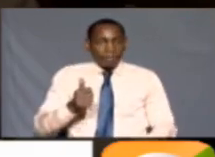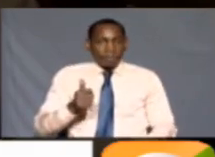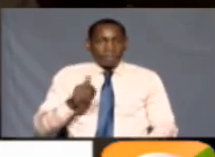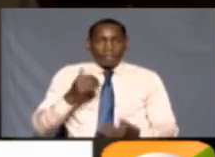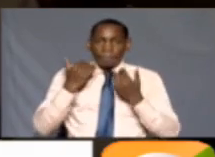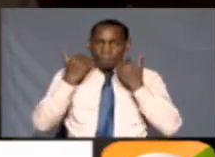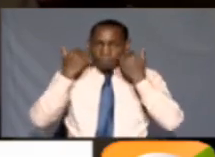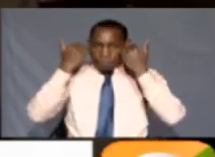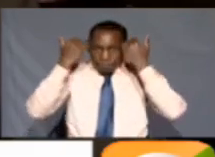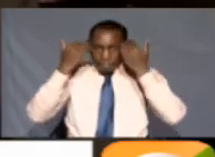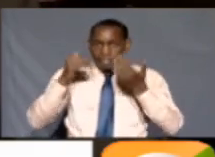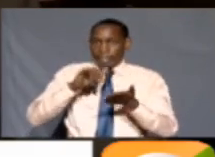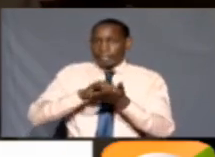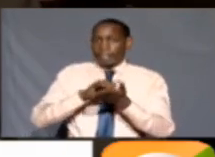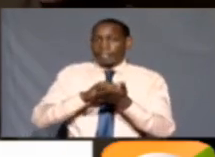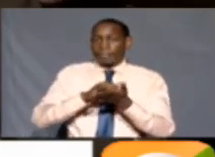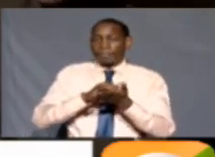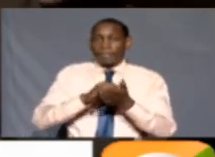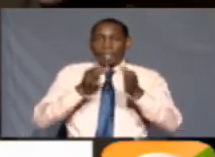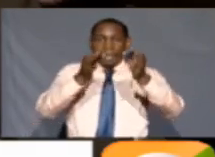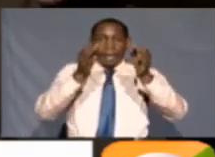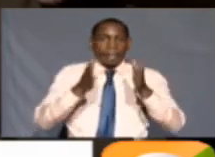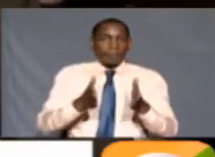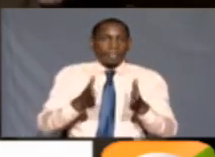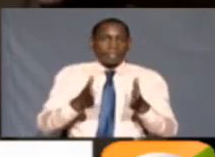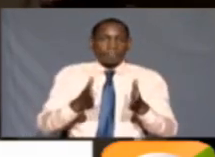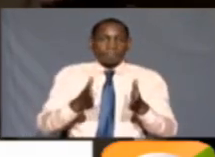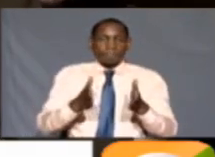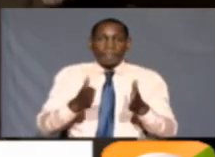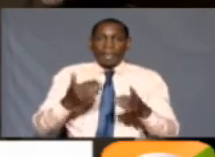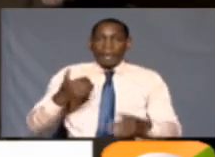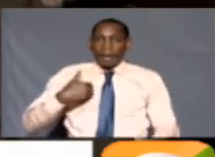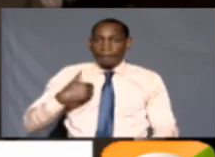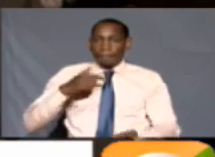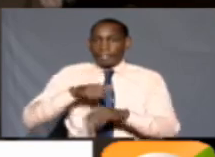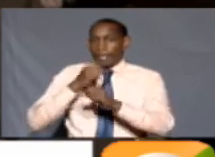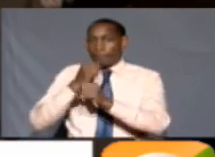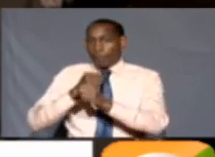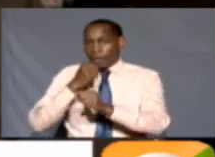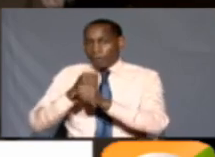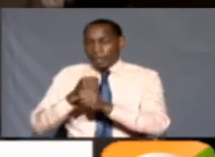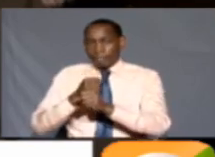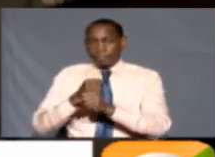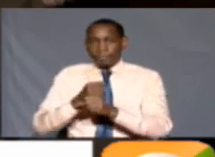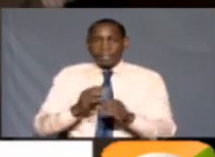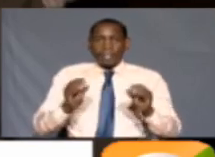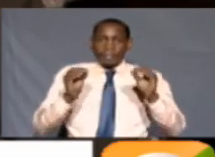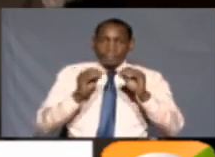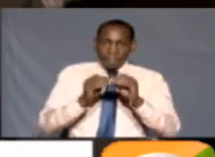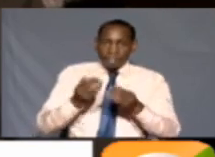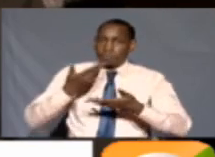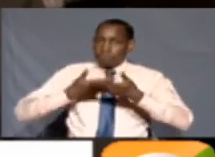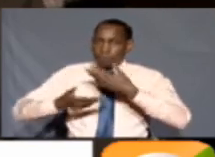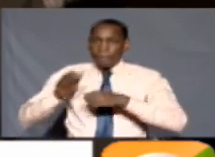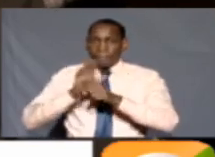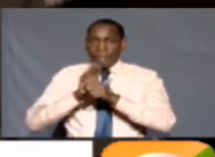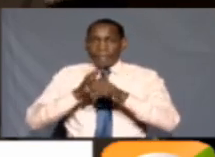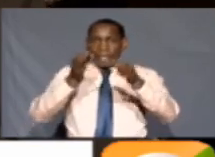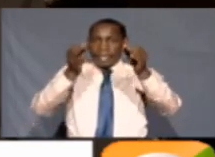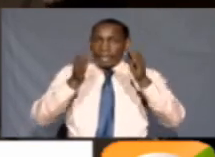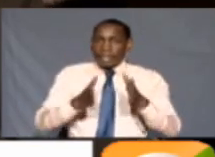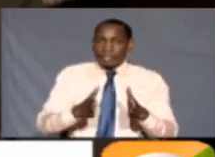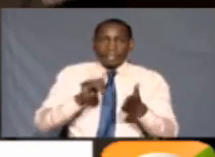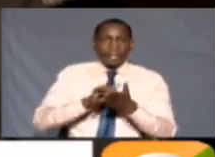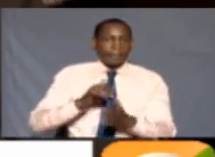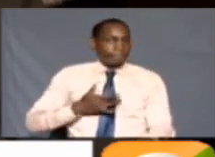tremendous pressures that accountants face in their day-to-day jobs. I've met and talked with a lot of accountants